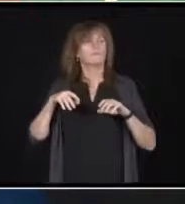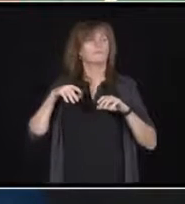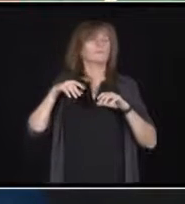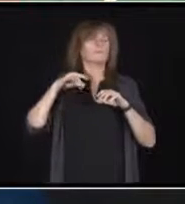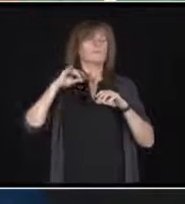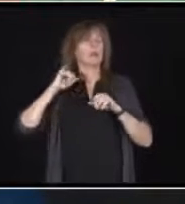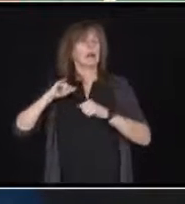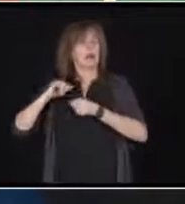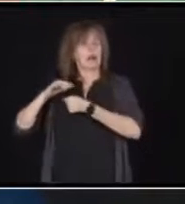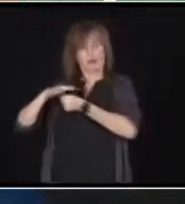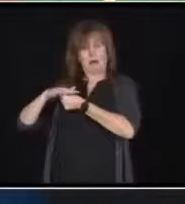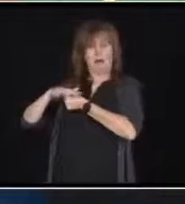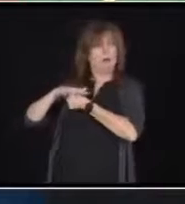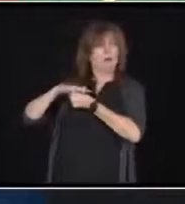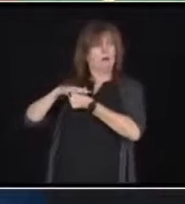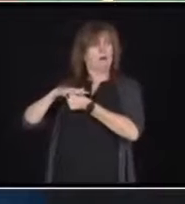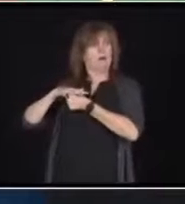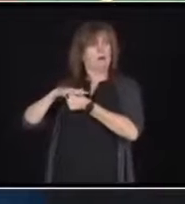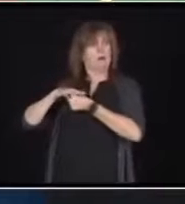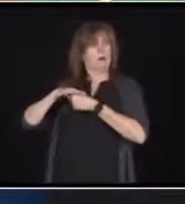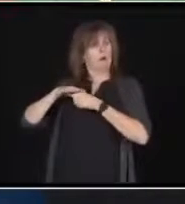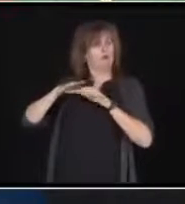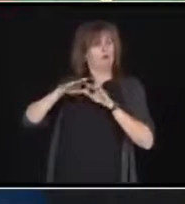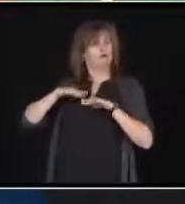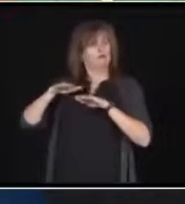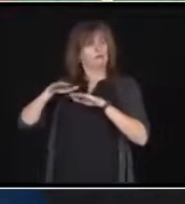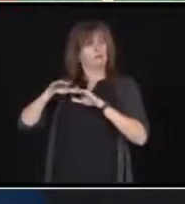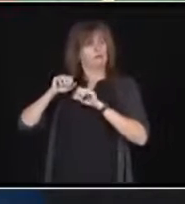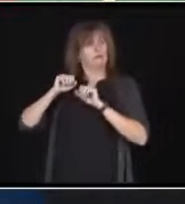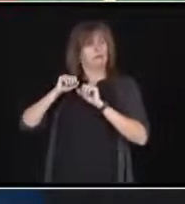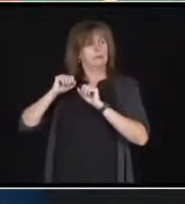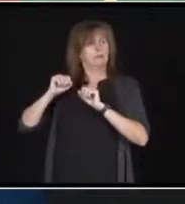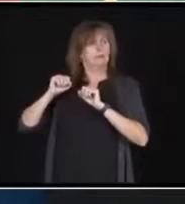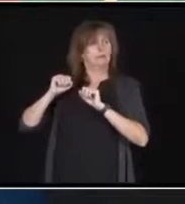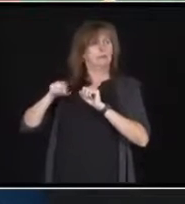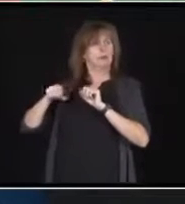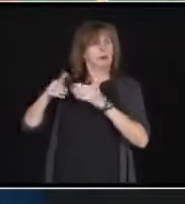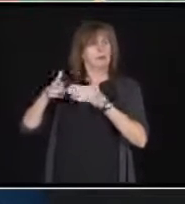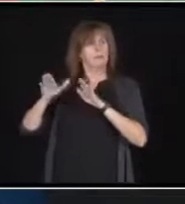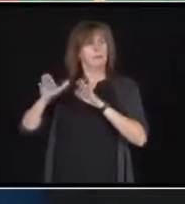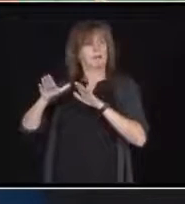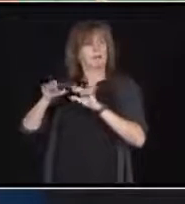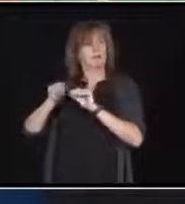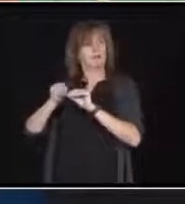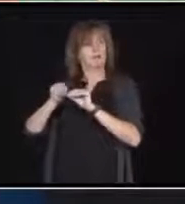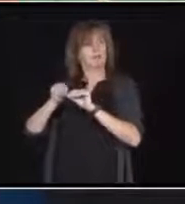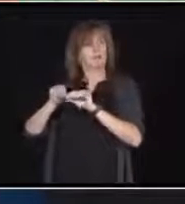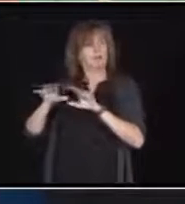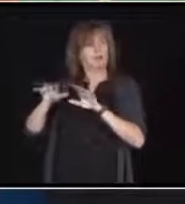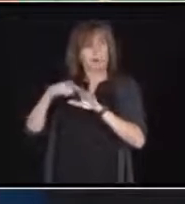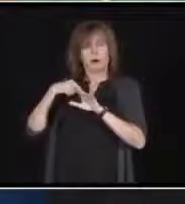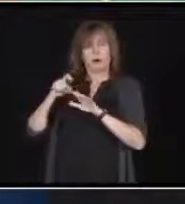that we're worried about. But I'm sorry, I got to hand it to the expert, Dr. Yaffe. Will answer that. Thank you.